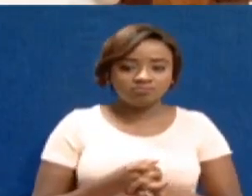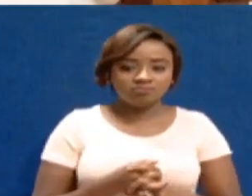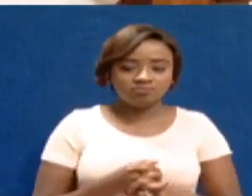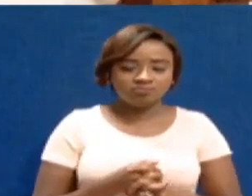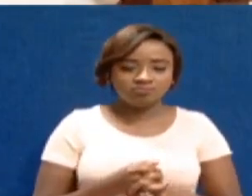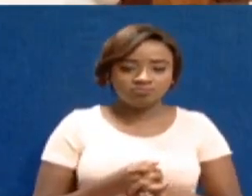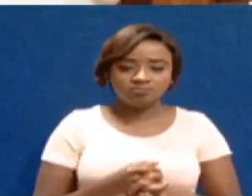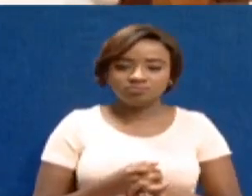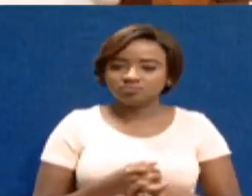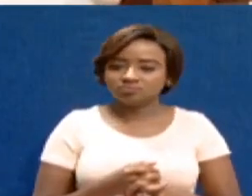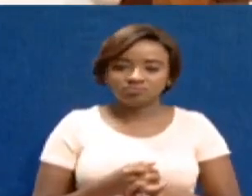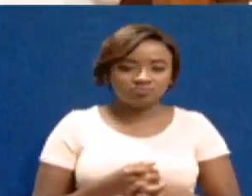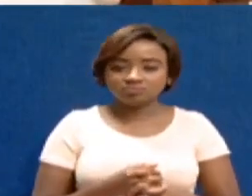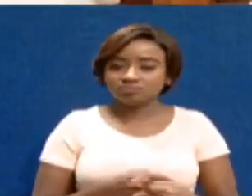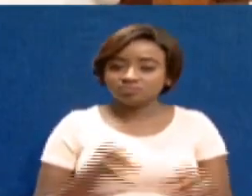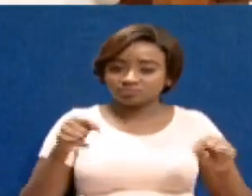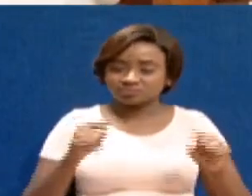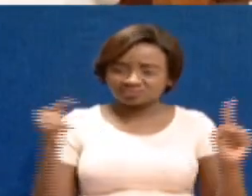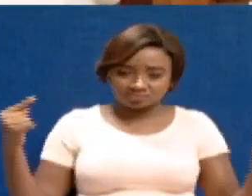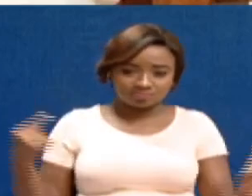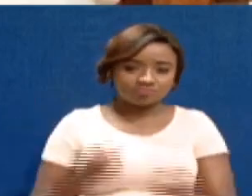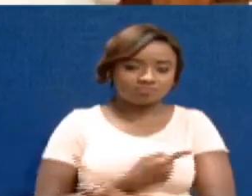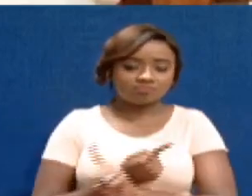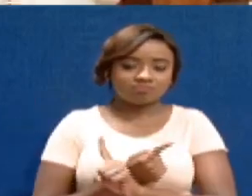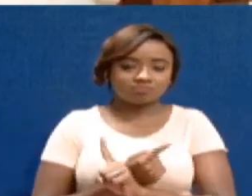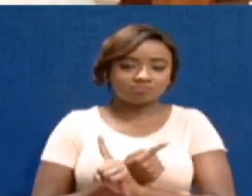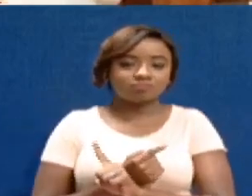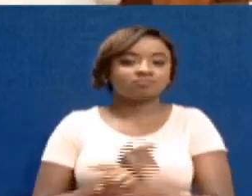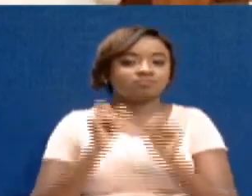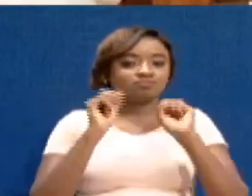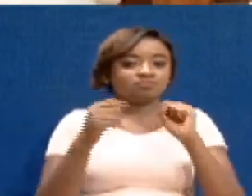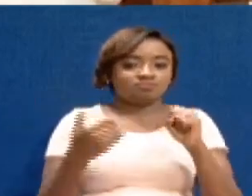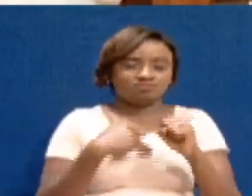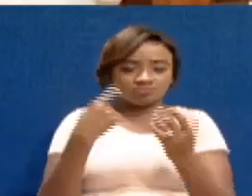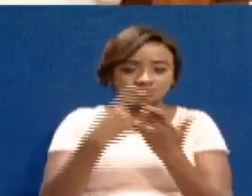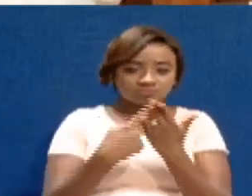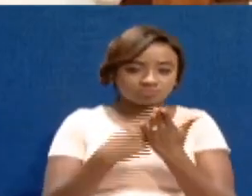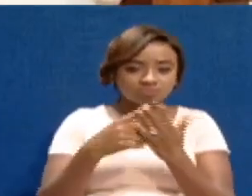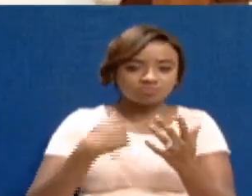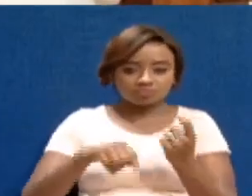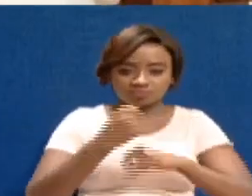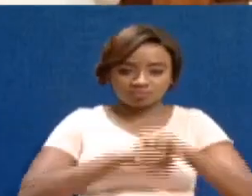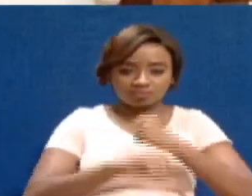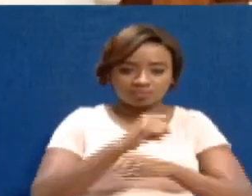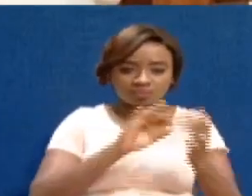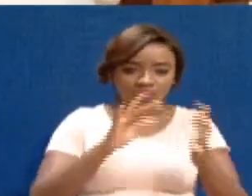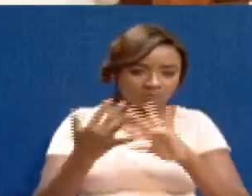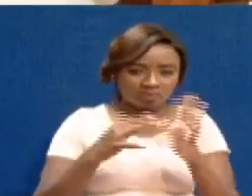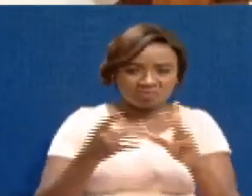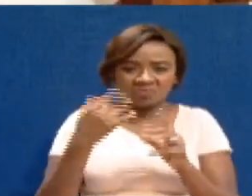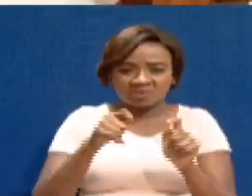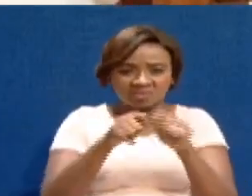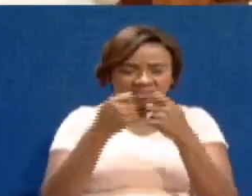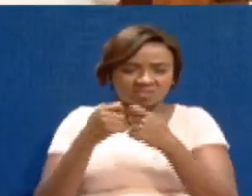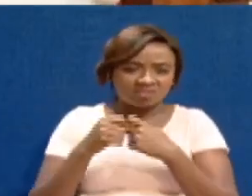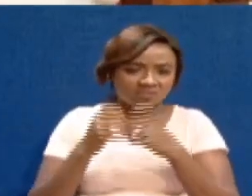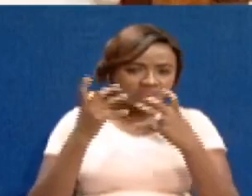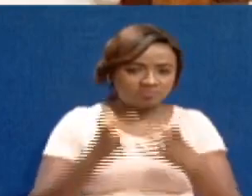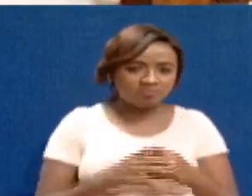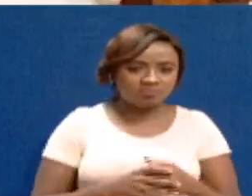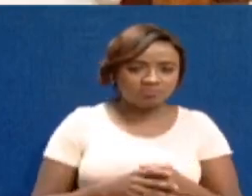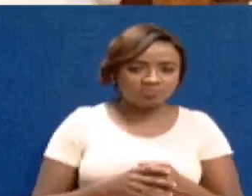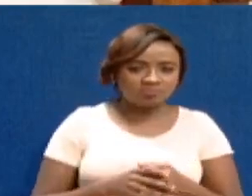French Revolution way, where you had a revolution and you again guillotined a king and a queen, and